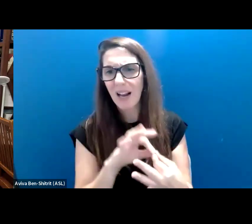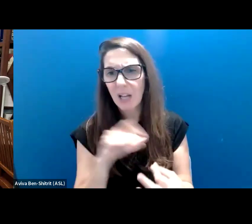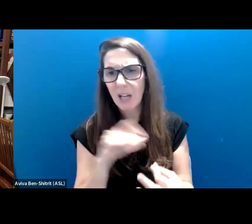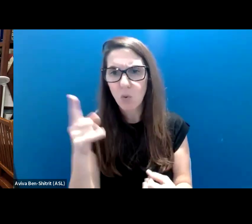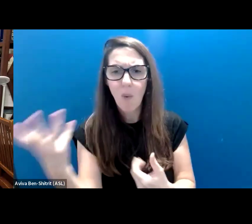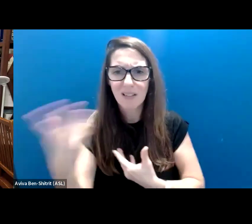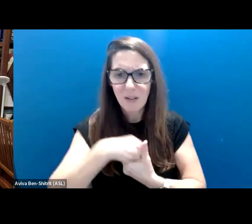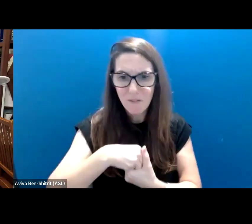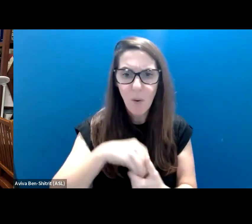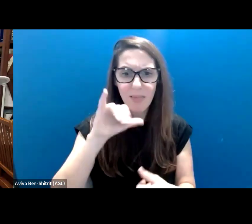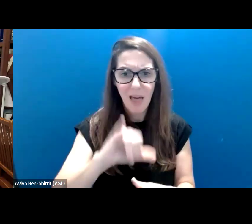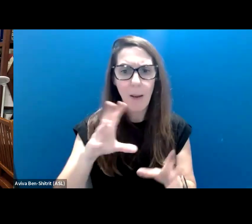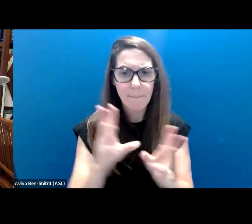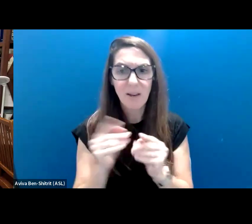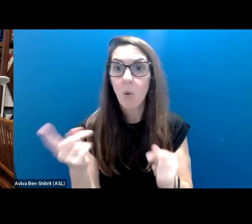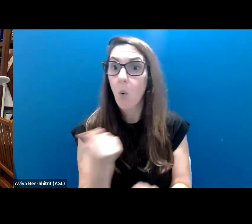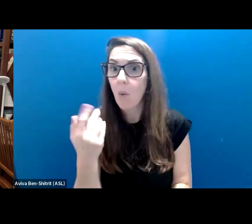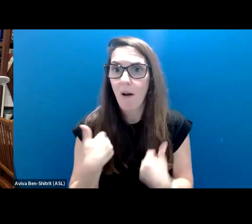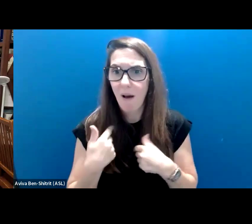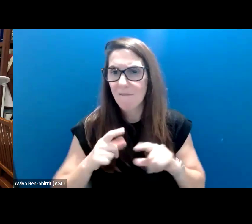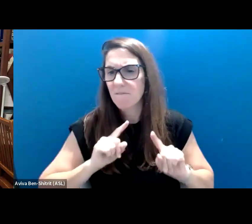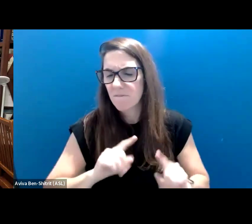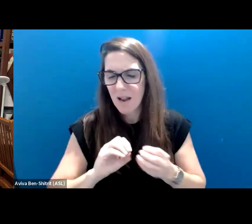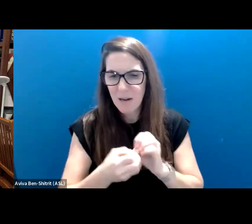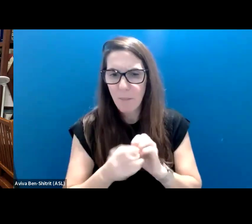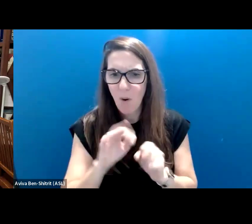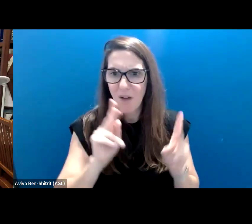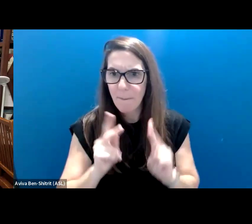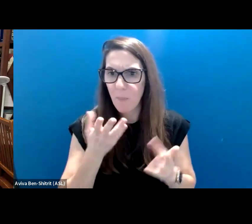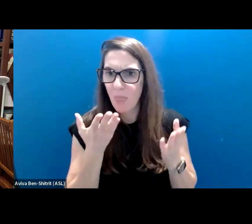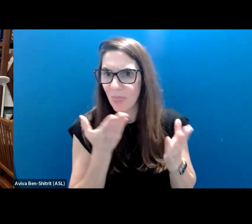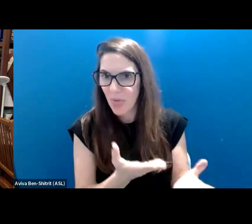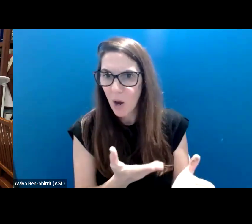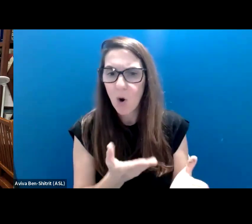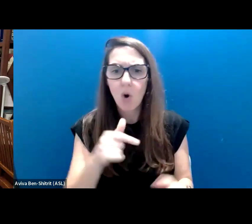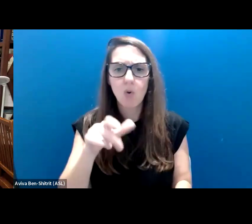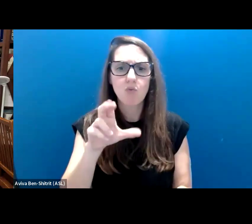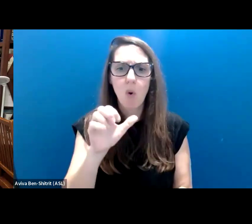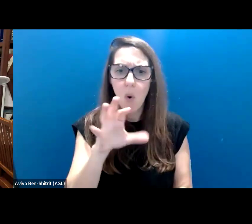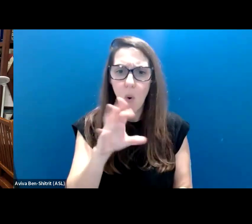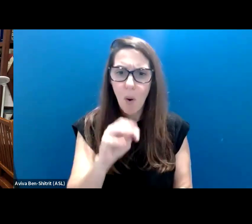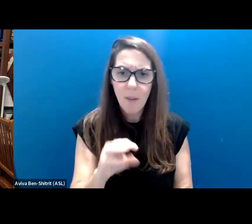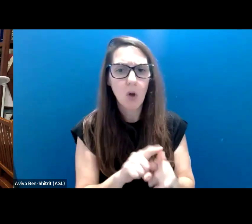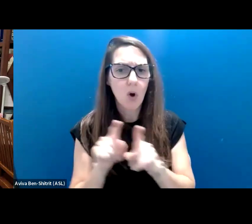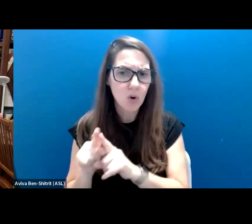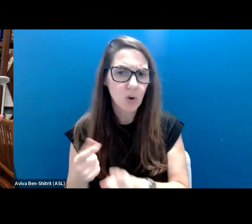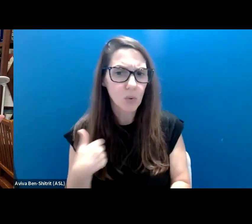quorum. The question is going to be, yes, and we also would not be voting in the document,